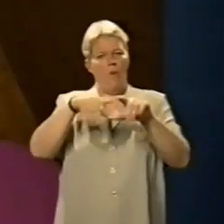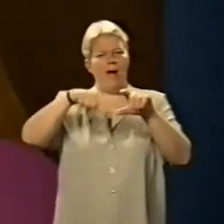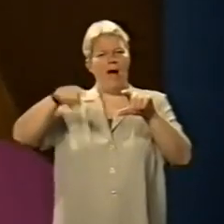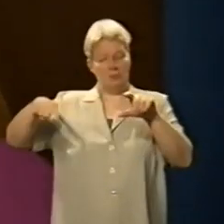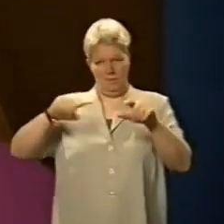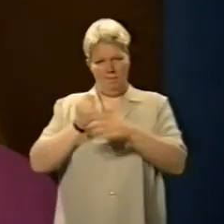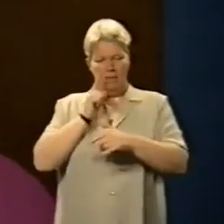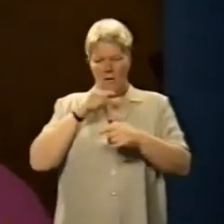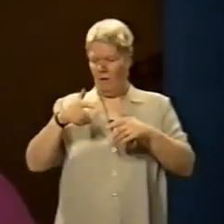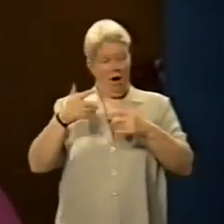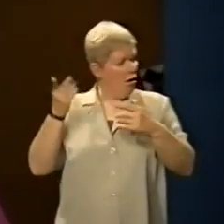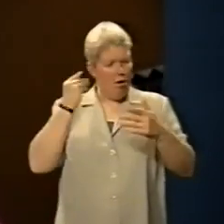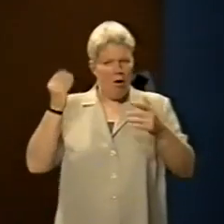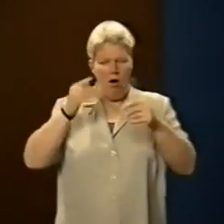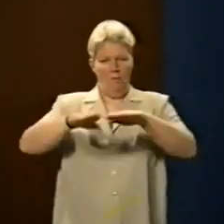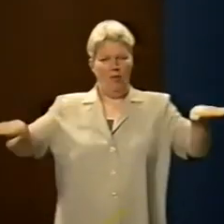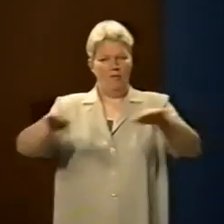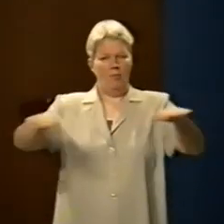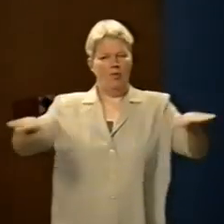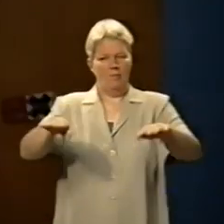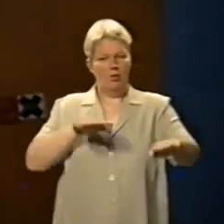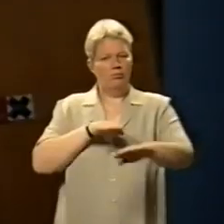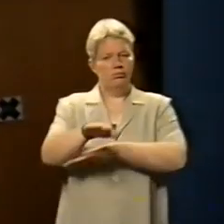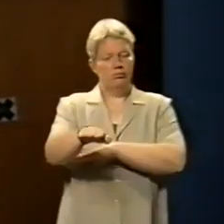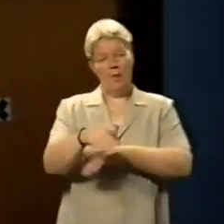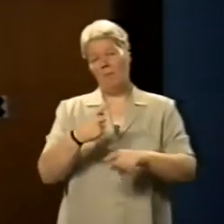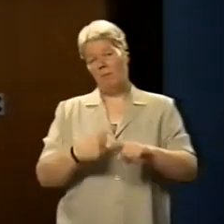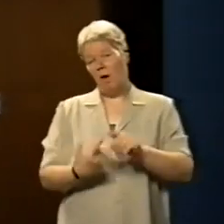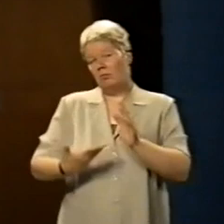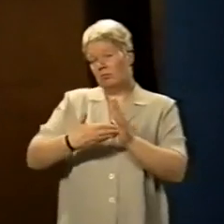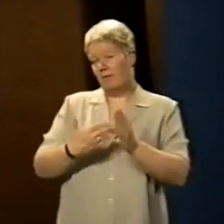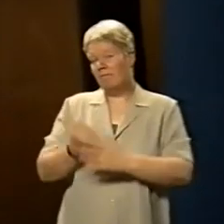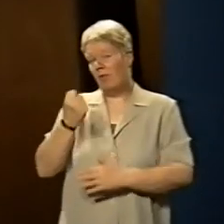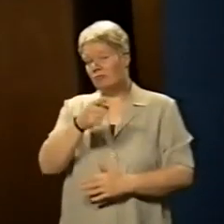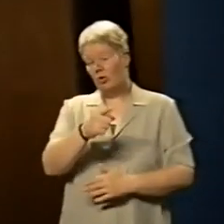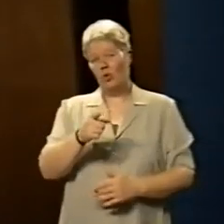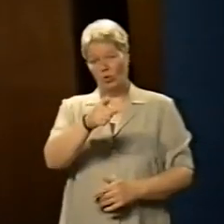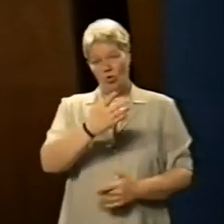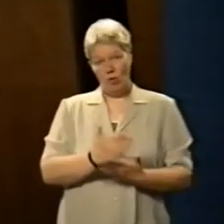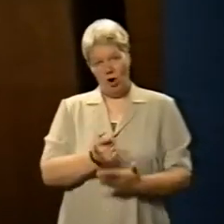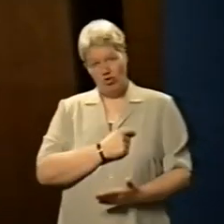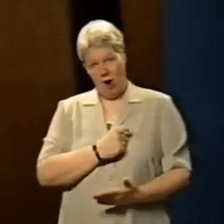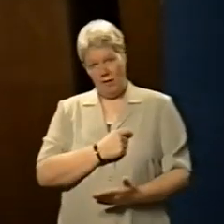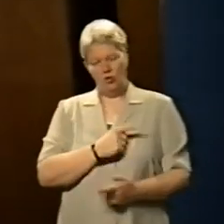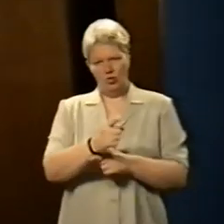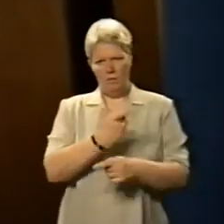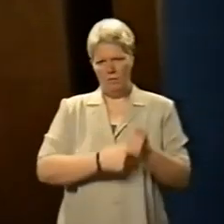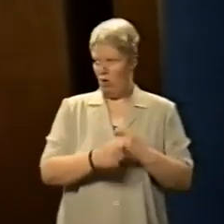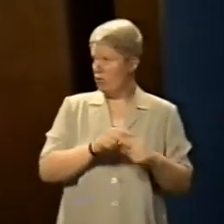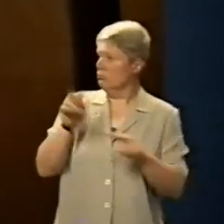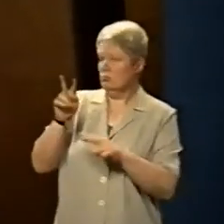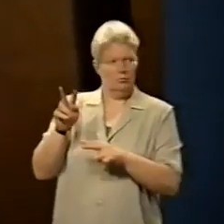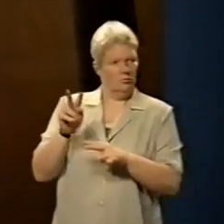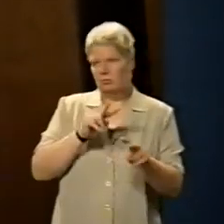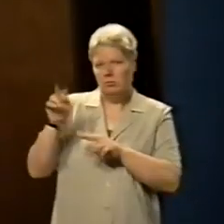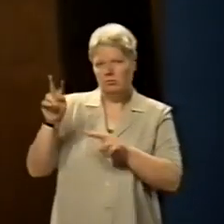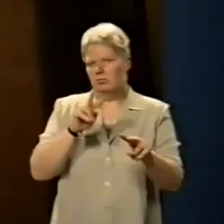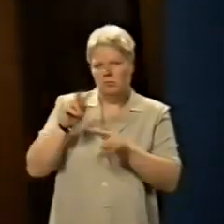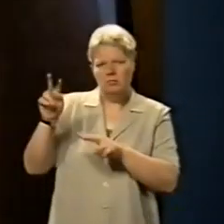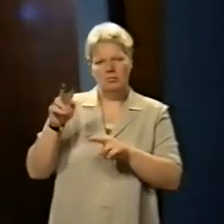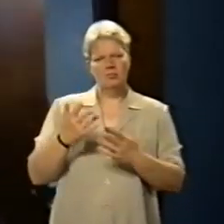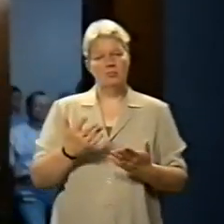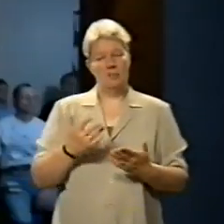What's more, Deborah has discovered that the more nervy you are, the more likely you are to react to the sound by looking in its direction. Here in this